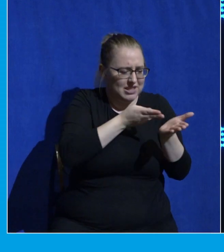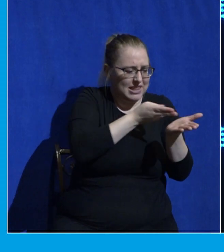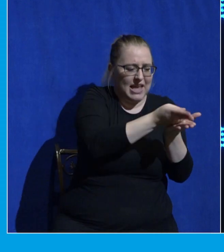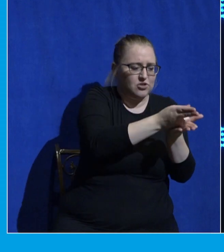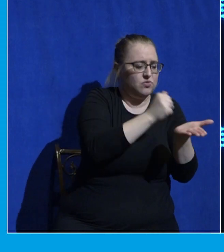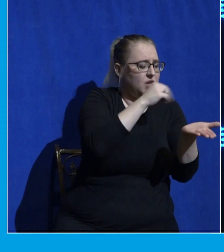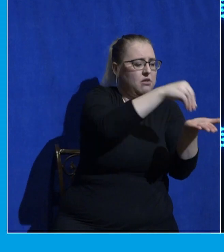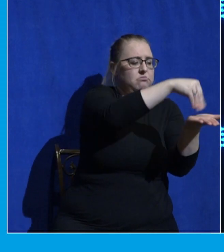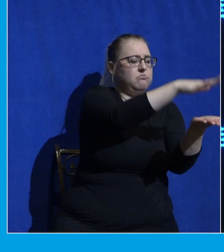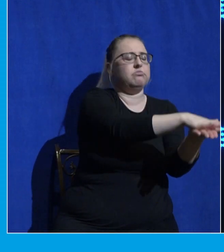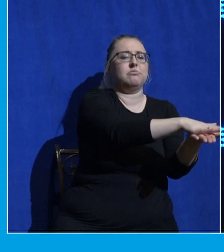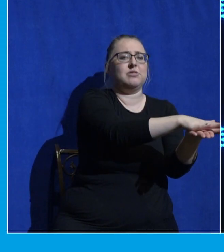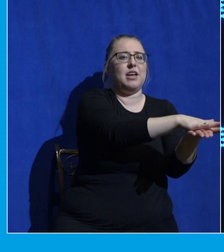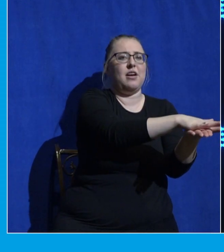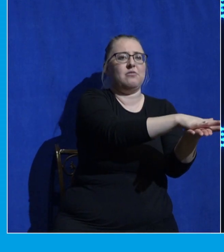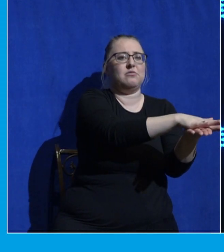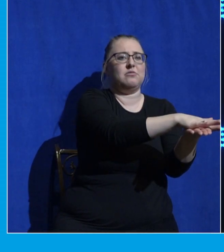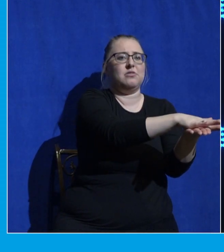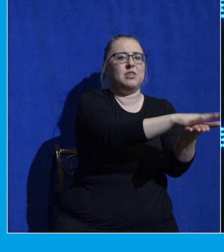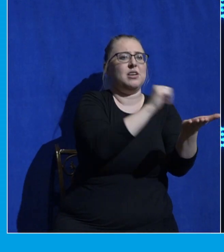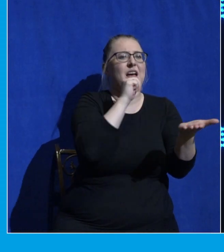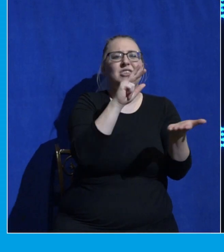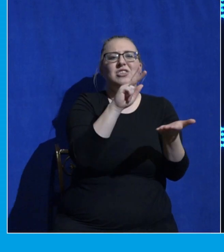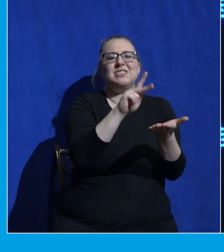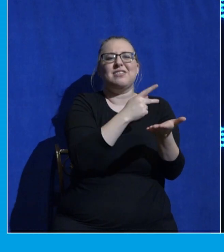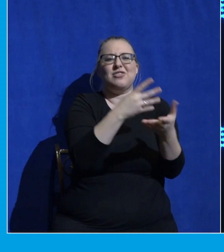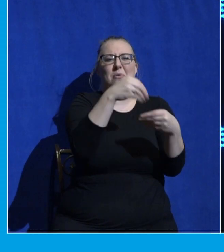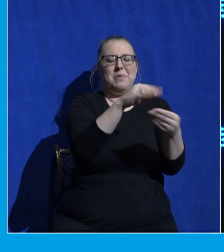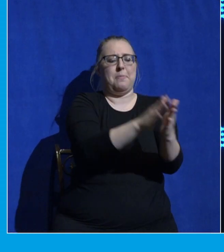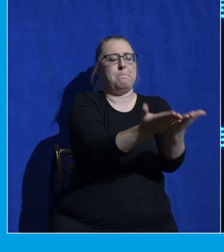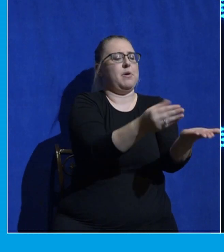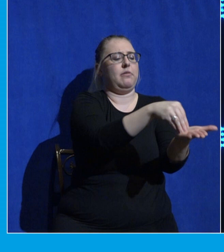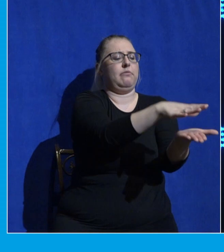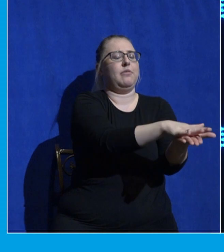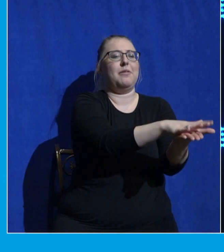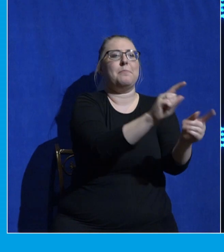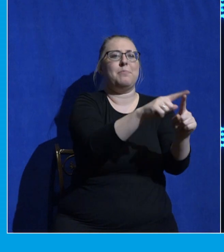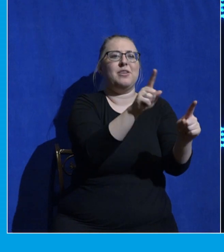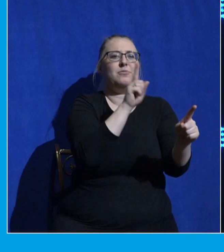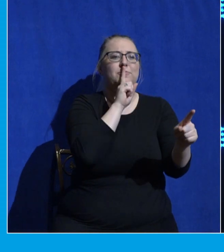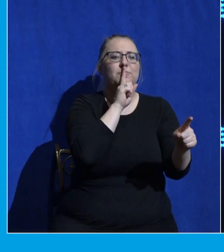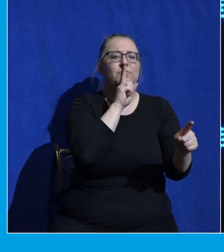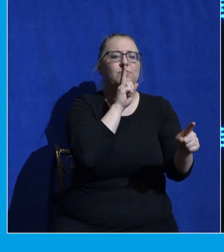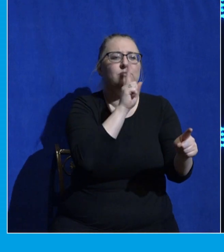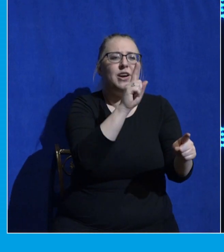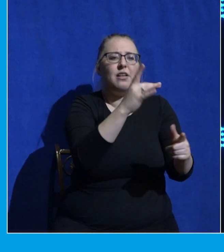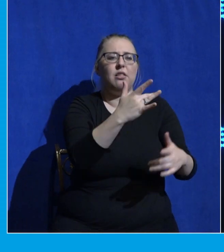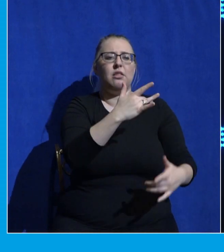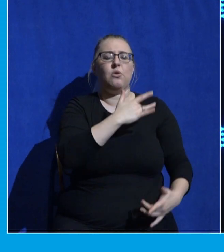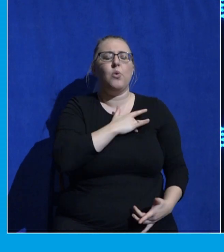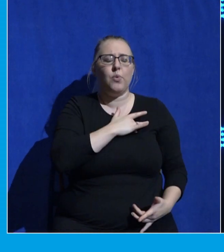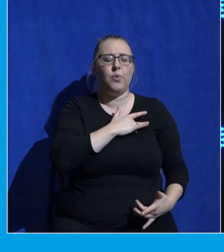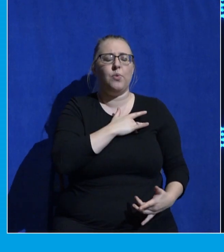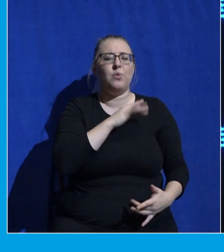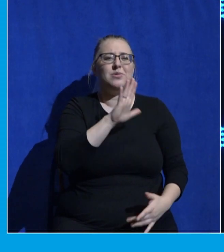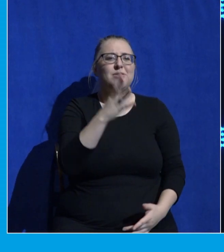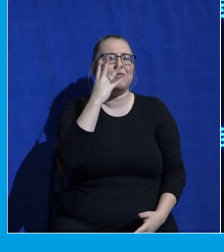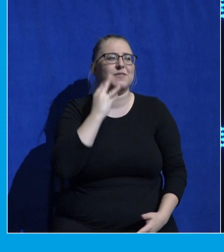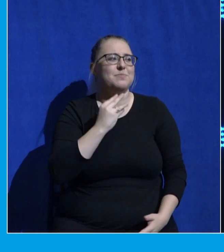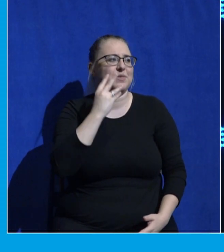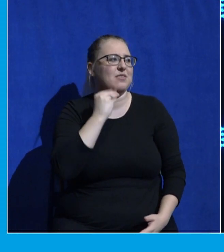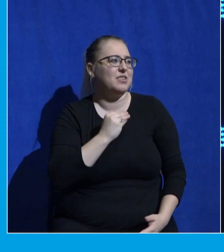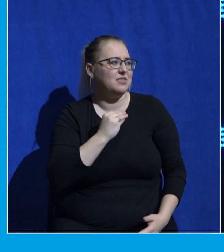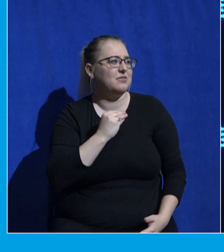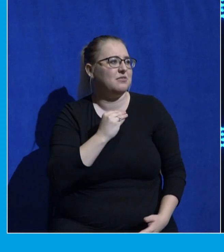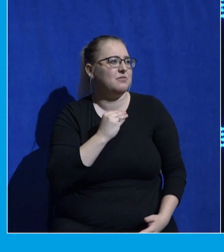on a page and a song in a book to becoming a reality that touches your lived experience this morning. And